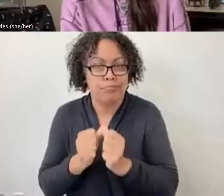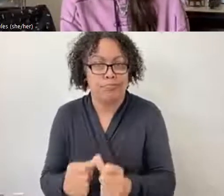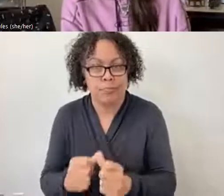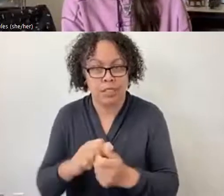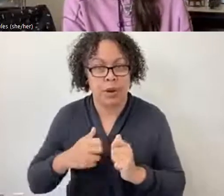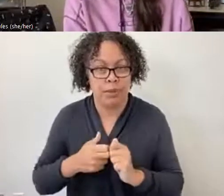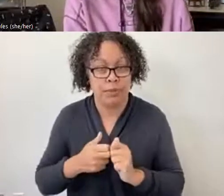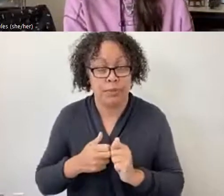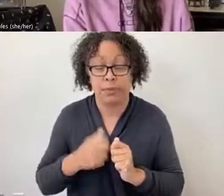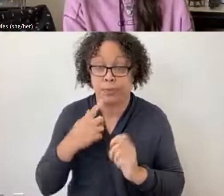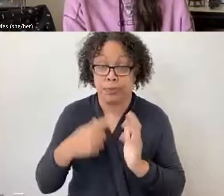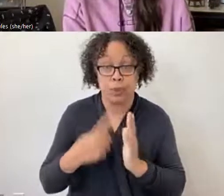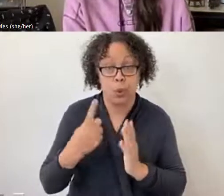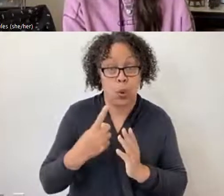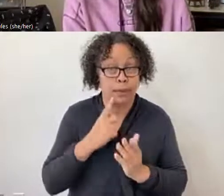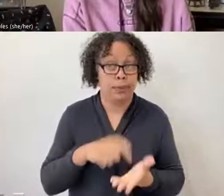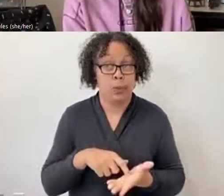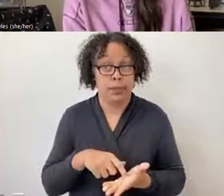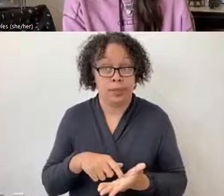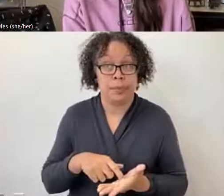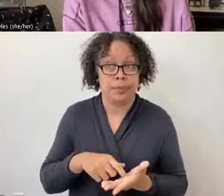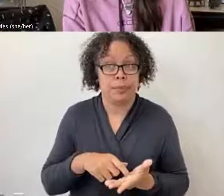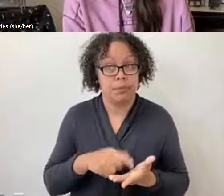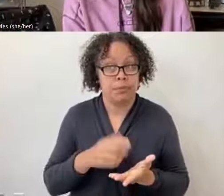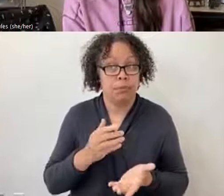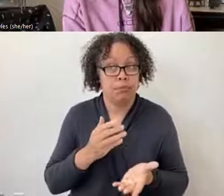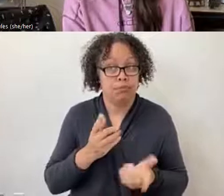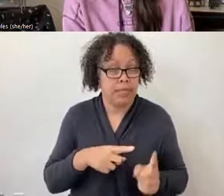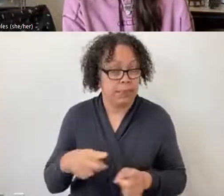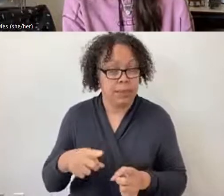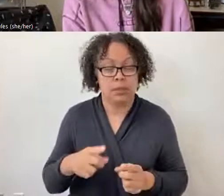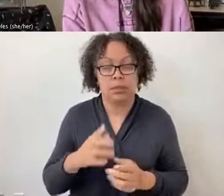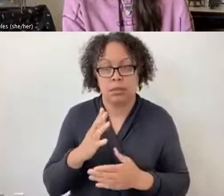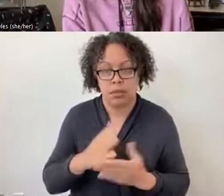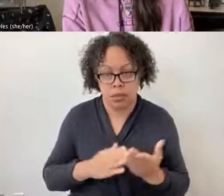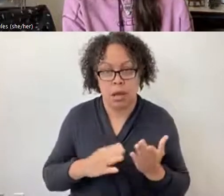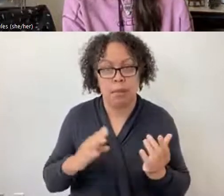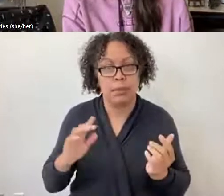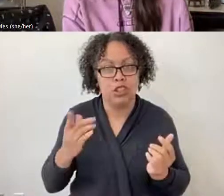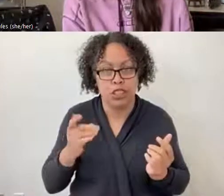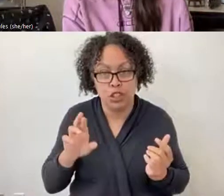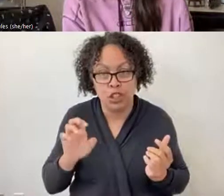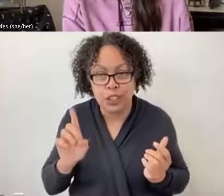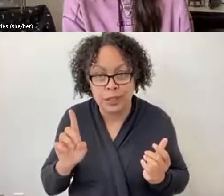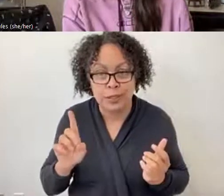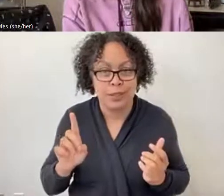that we noticed as a pattern is there are these very gendered and raced patterns,